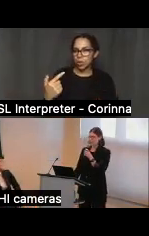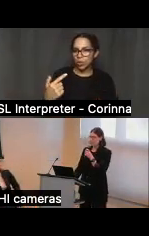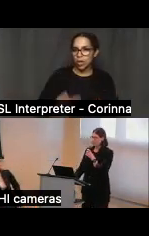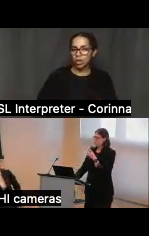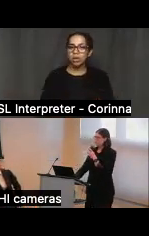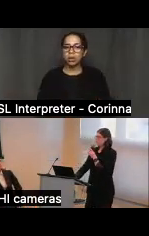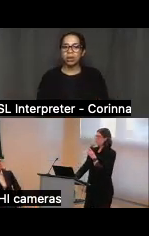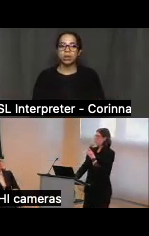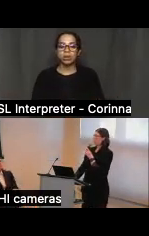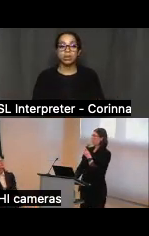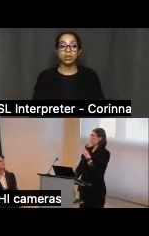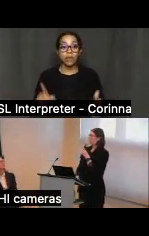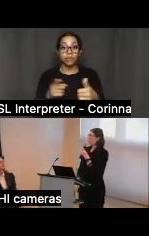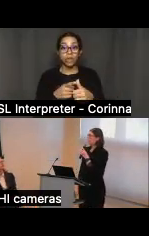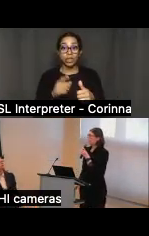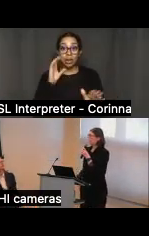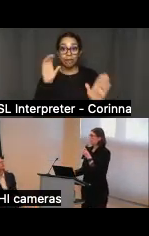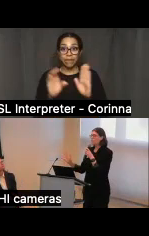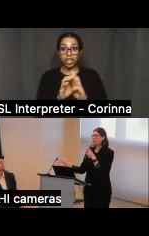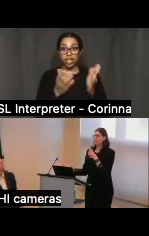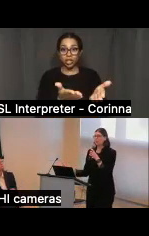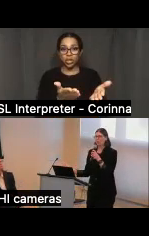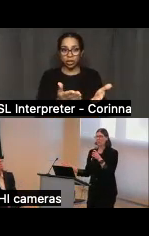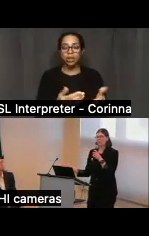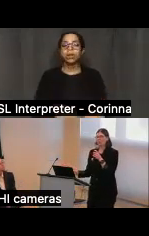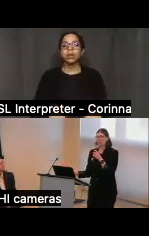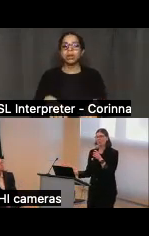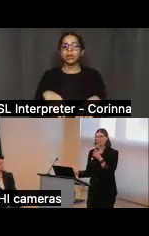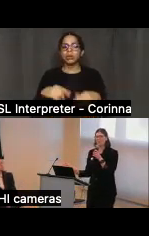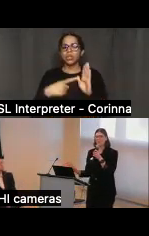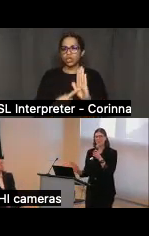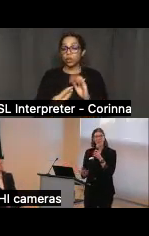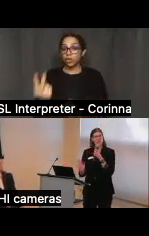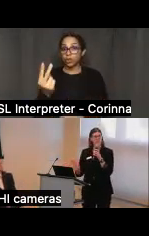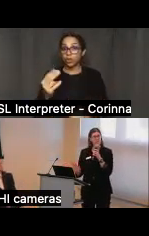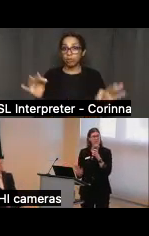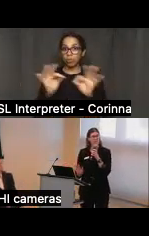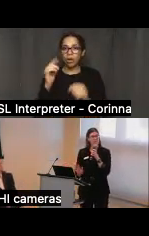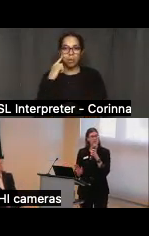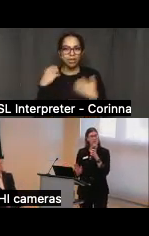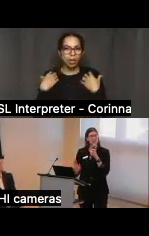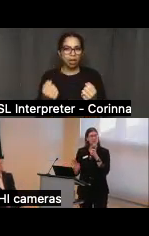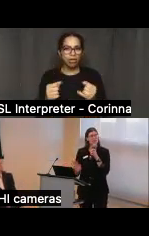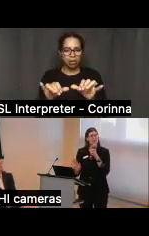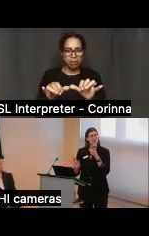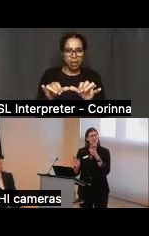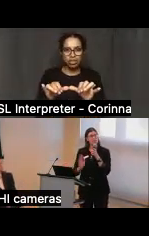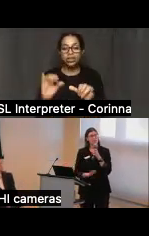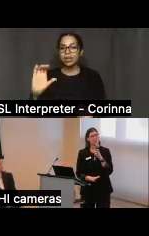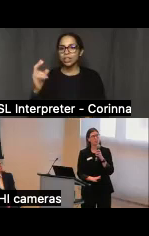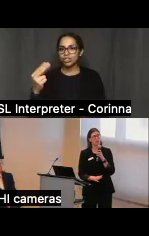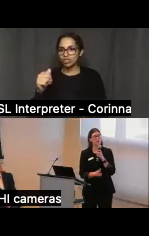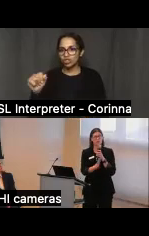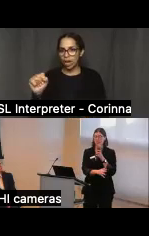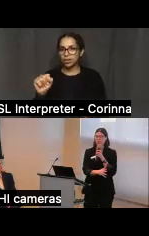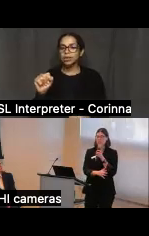So for this first figure, we're outlining 2 very important mental health metrics that the CHAS captures. And for the very